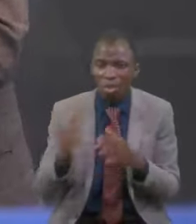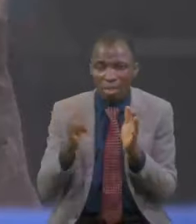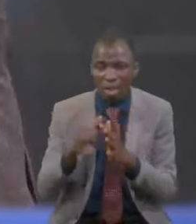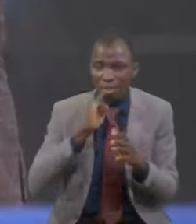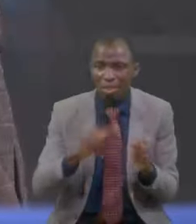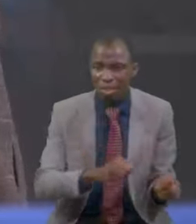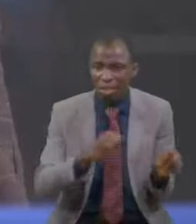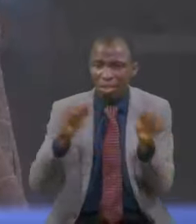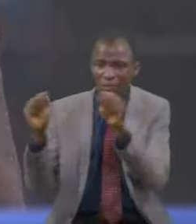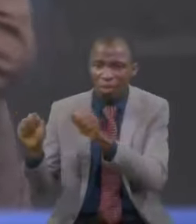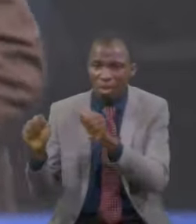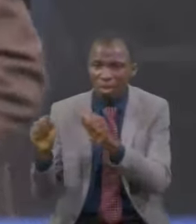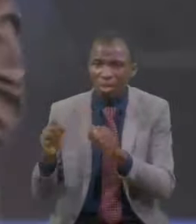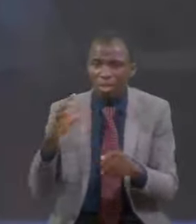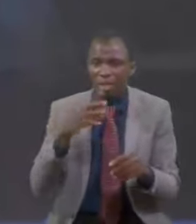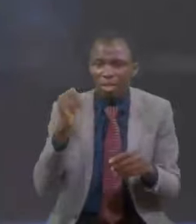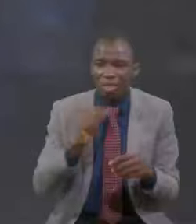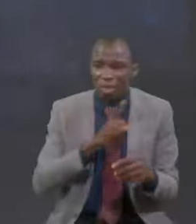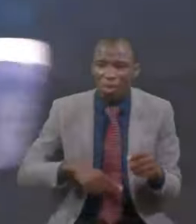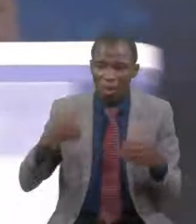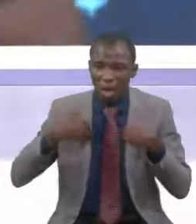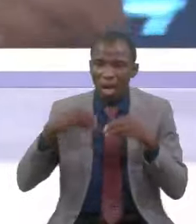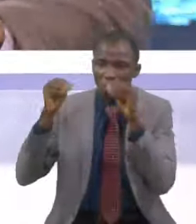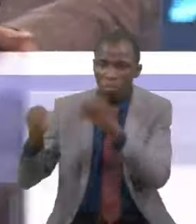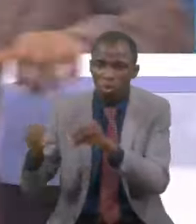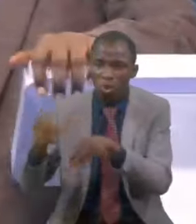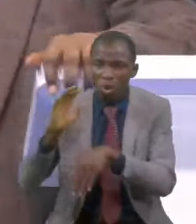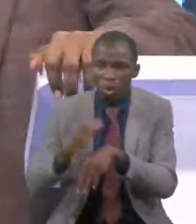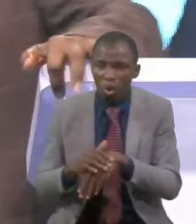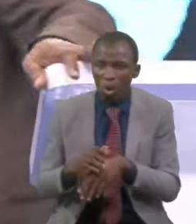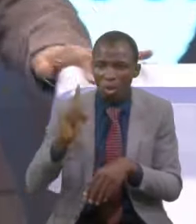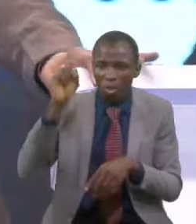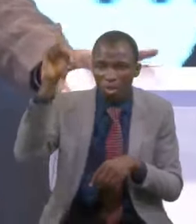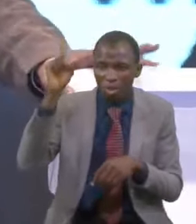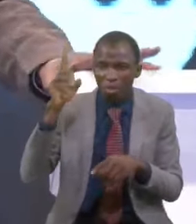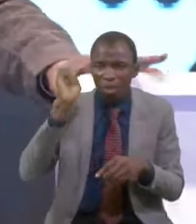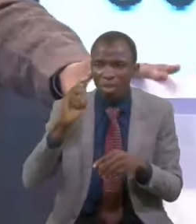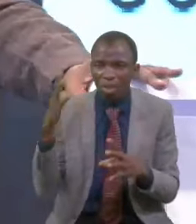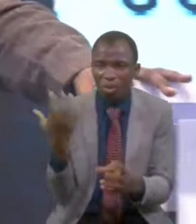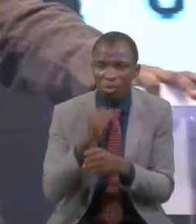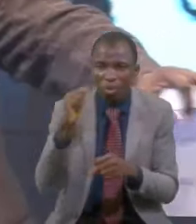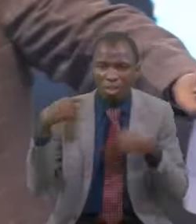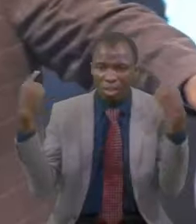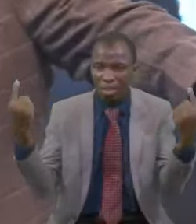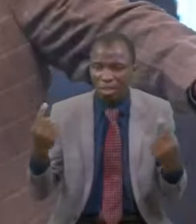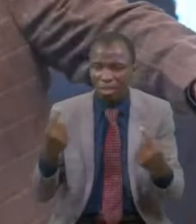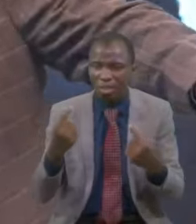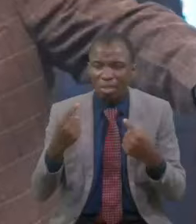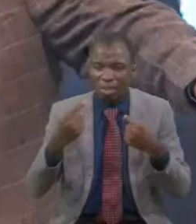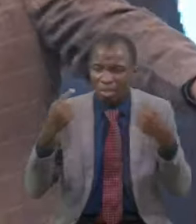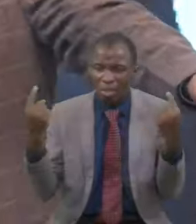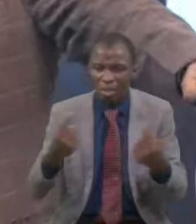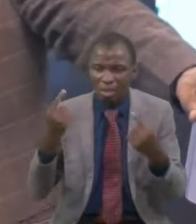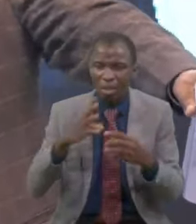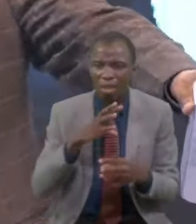has laid on him. He took the transgression, everything, without leaving a judge, a